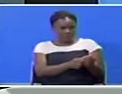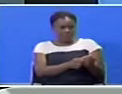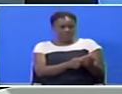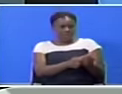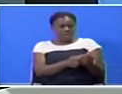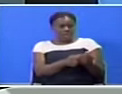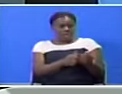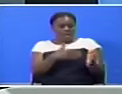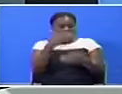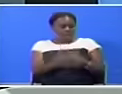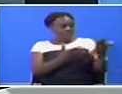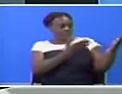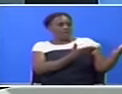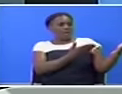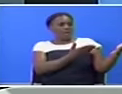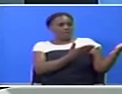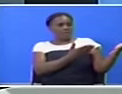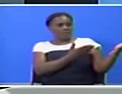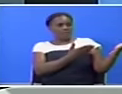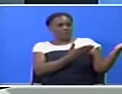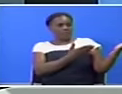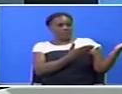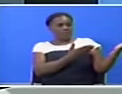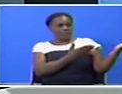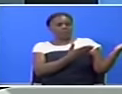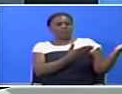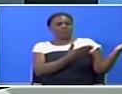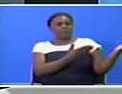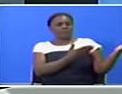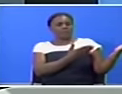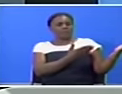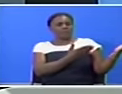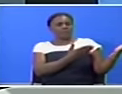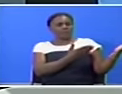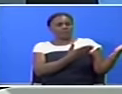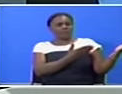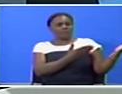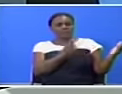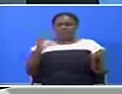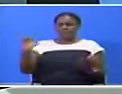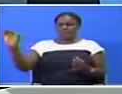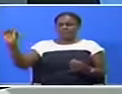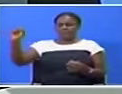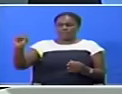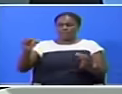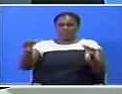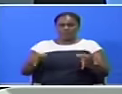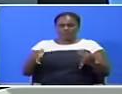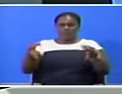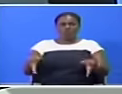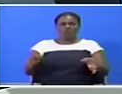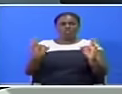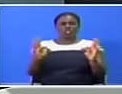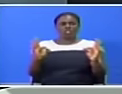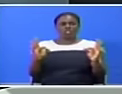this that he went ahead, and like formalized it through a Gazette notice. So